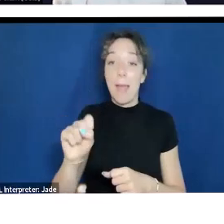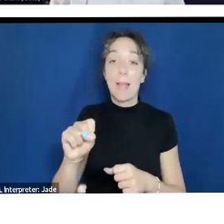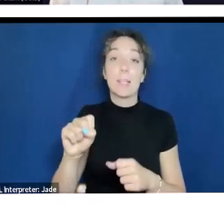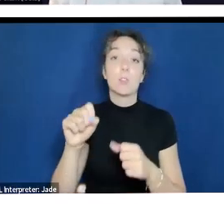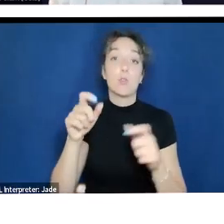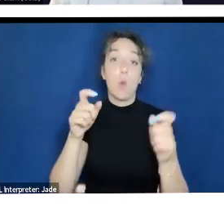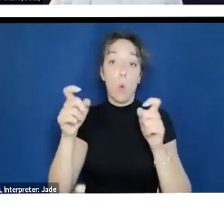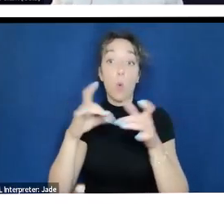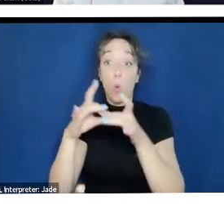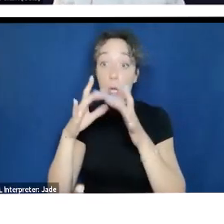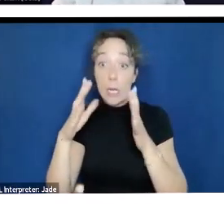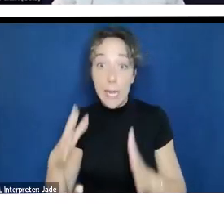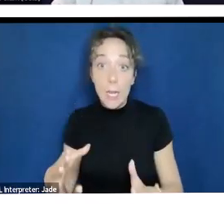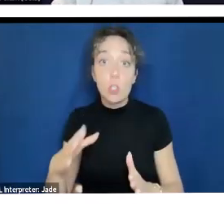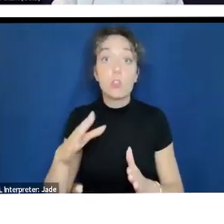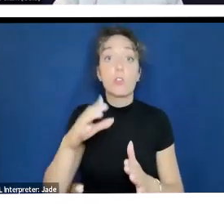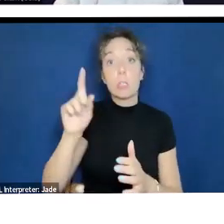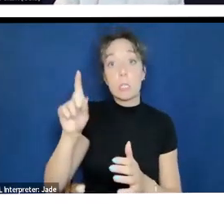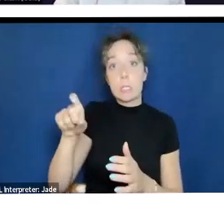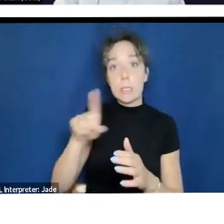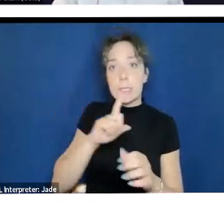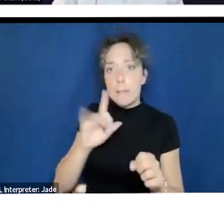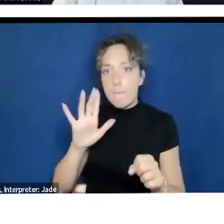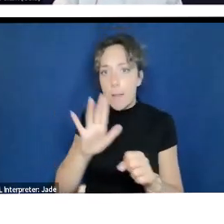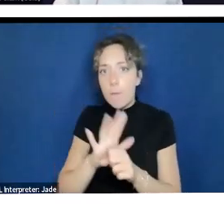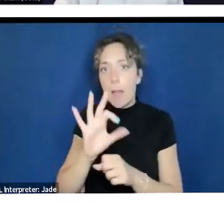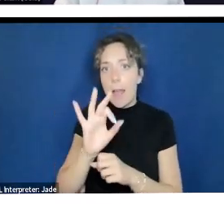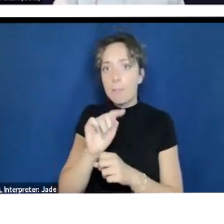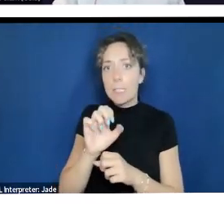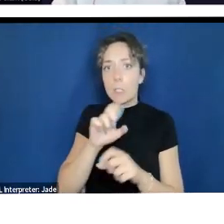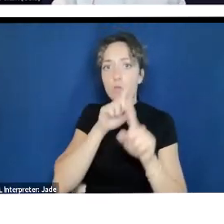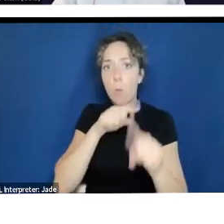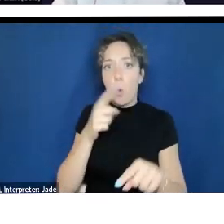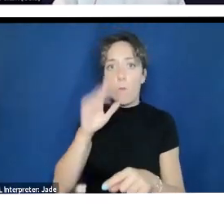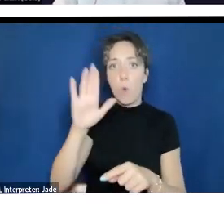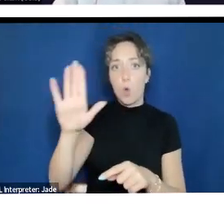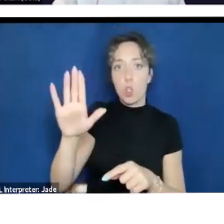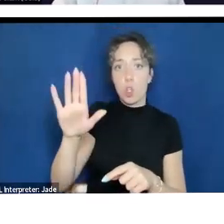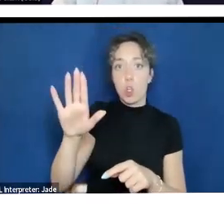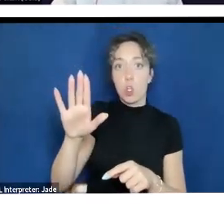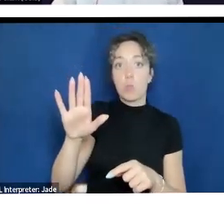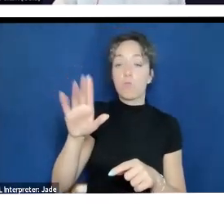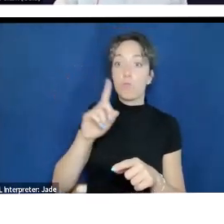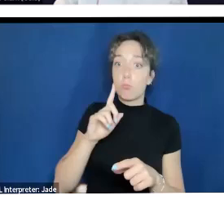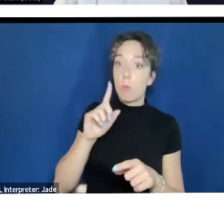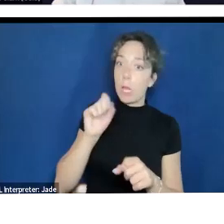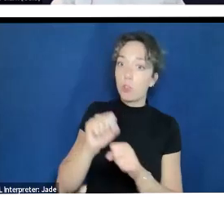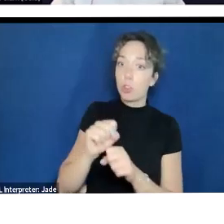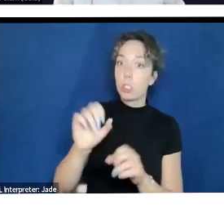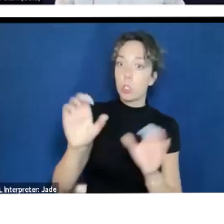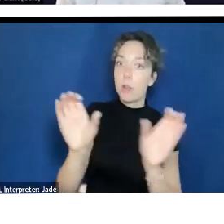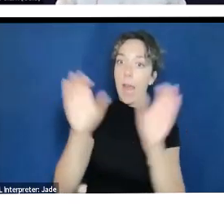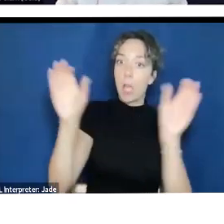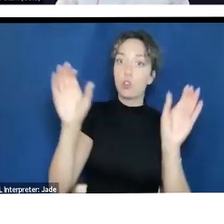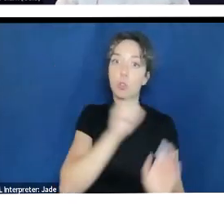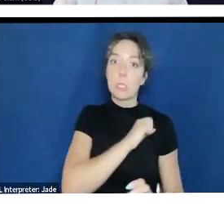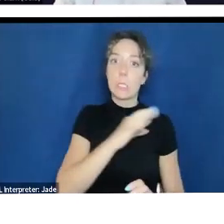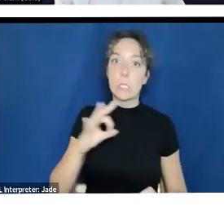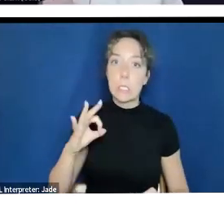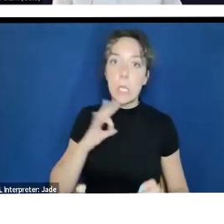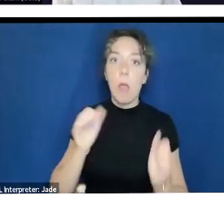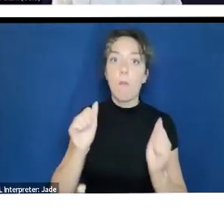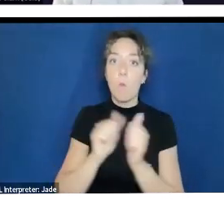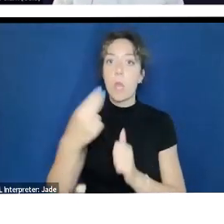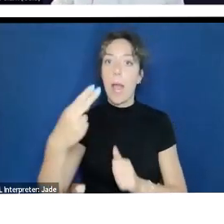the FTE reported for their credentialed staff member is accurate, they'll need to work with human resources and with credential